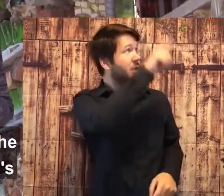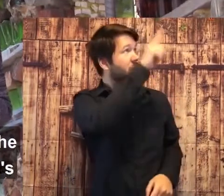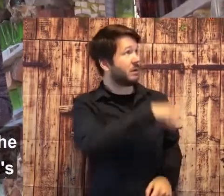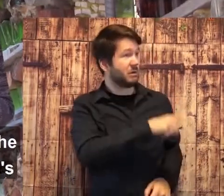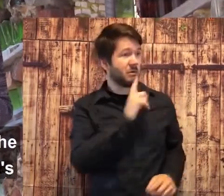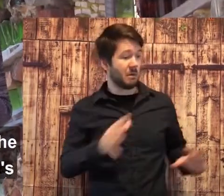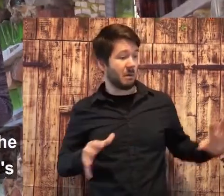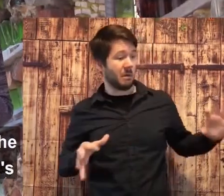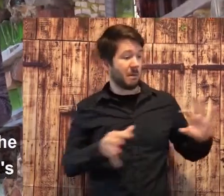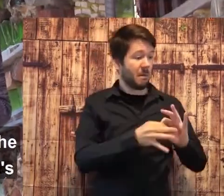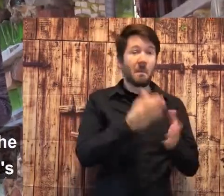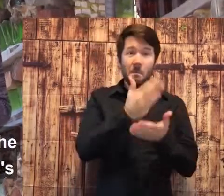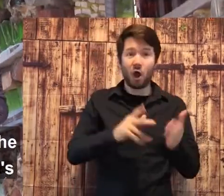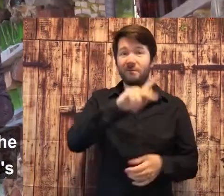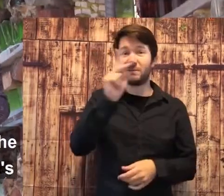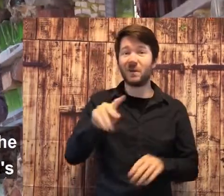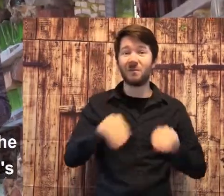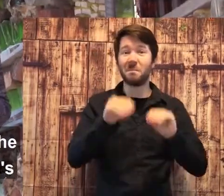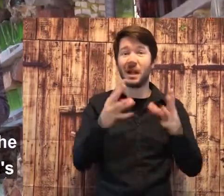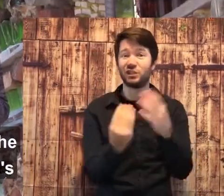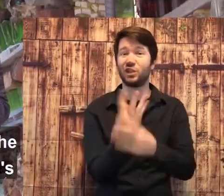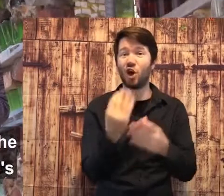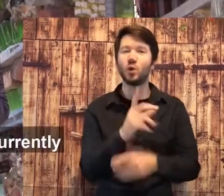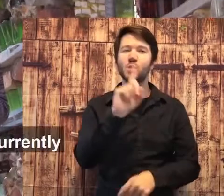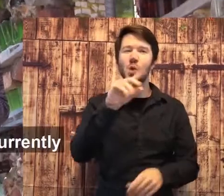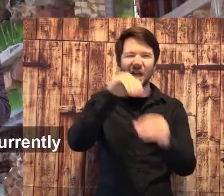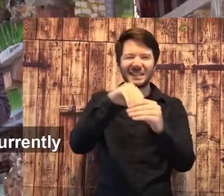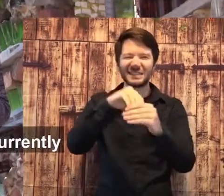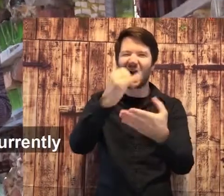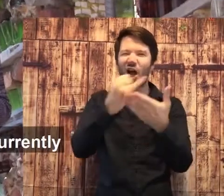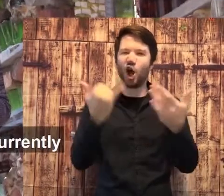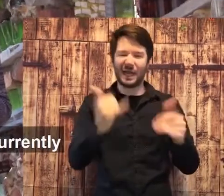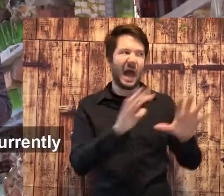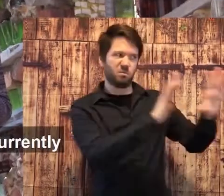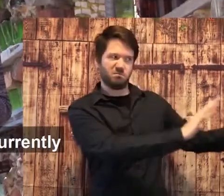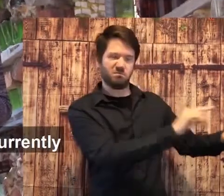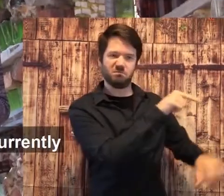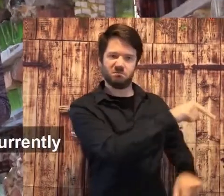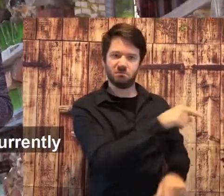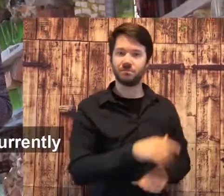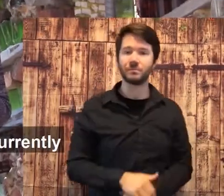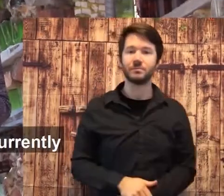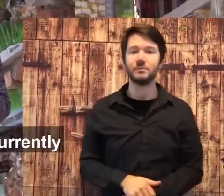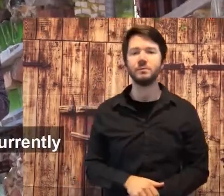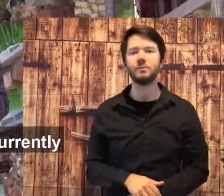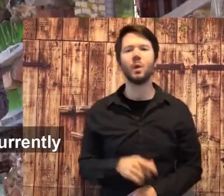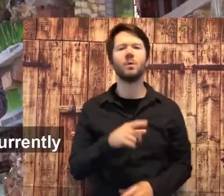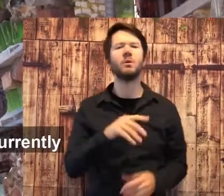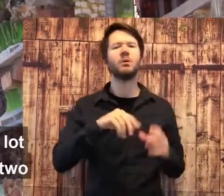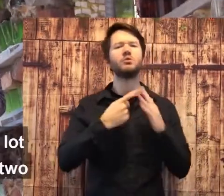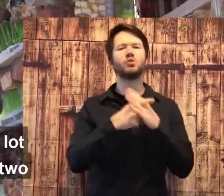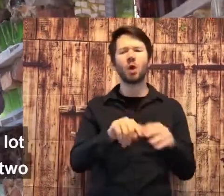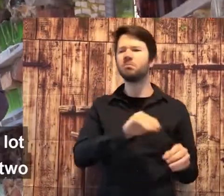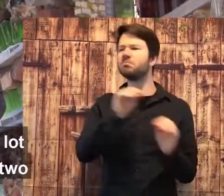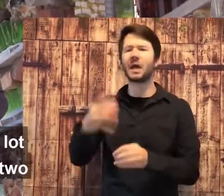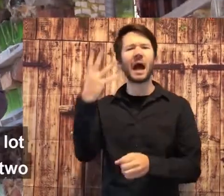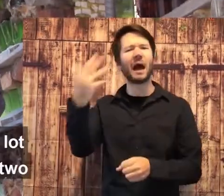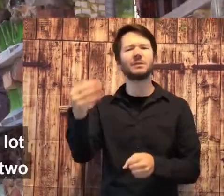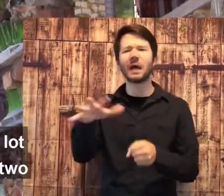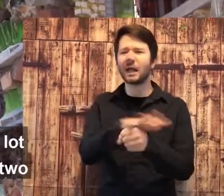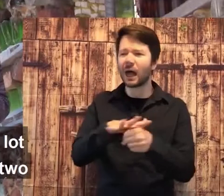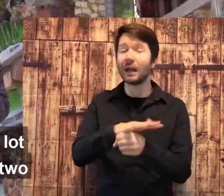next to this space in the building that's still part of Philadelphia's Magic Gardens, where our indoor galleries currently are. And Isaiah